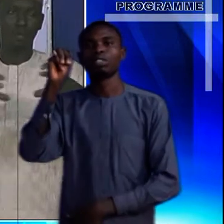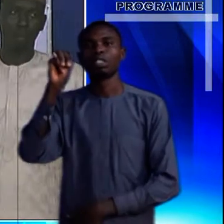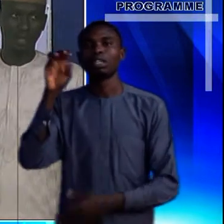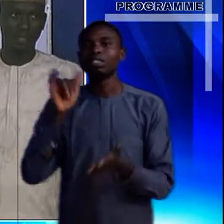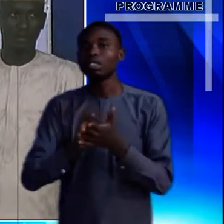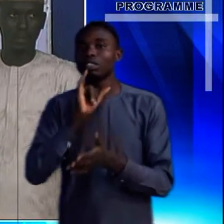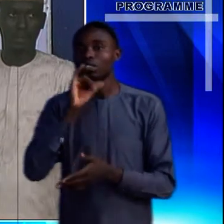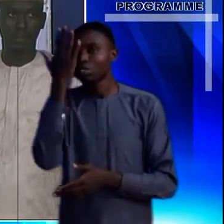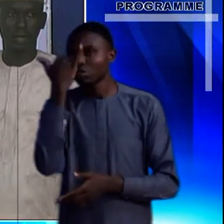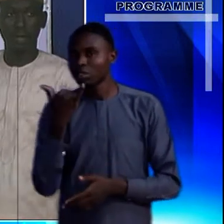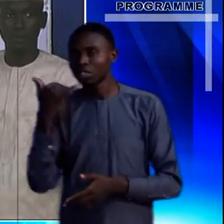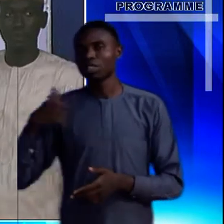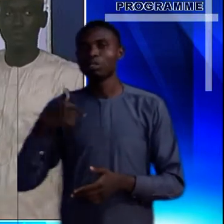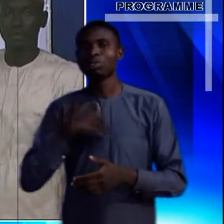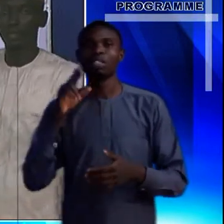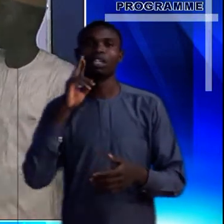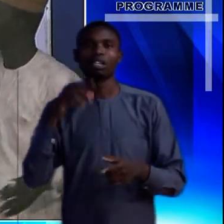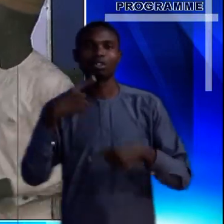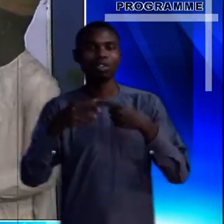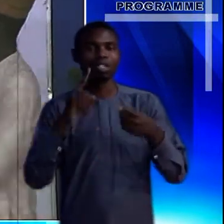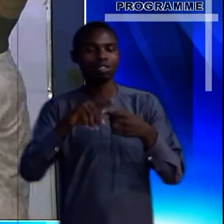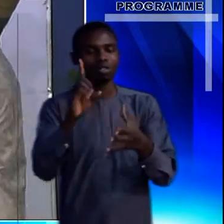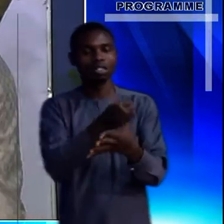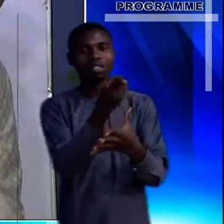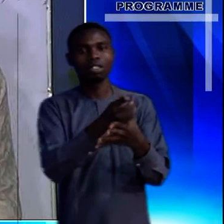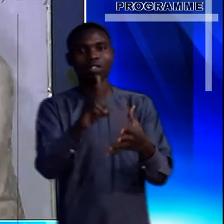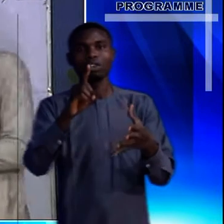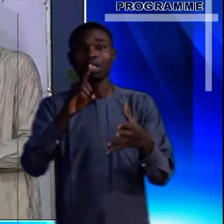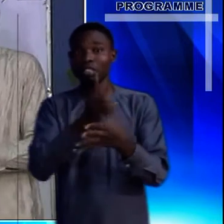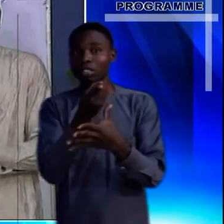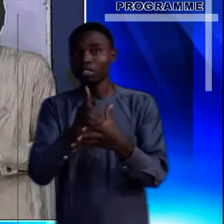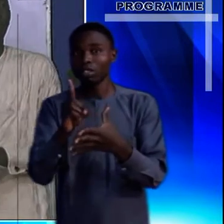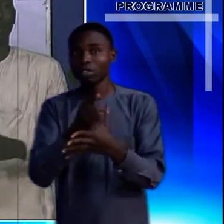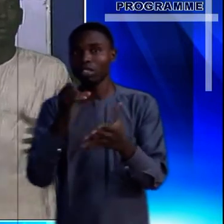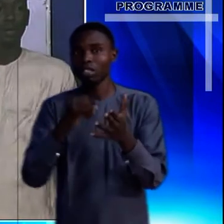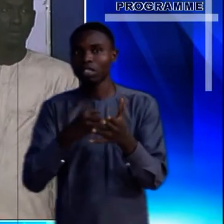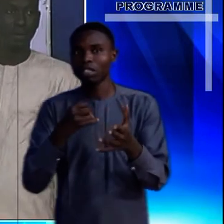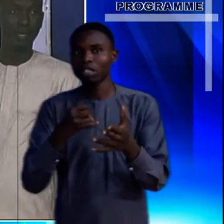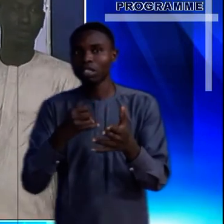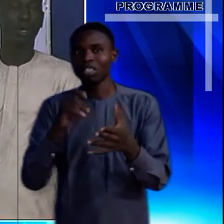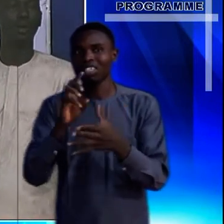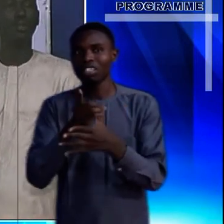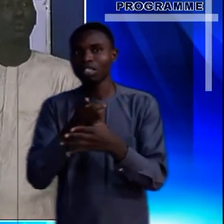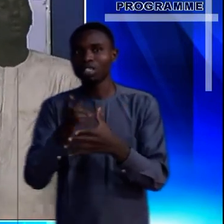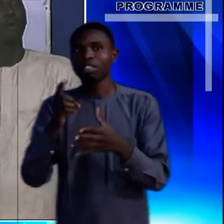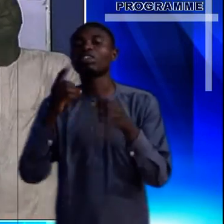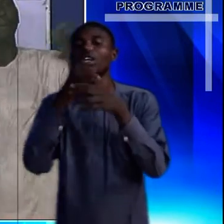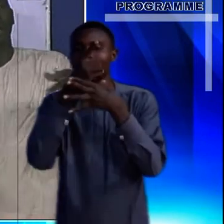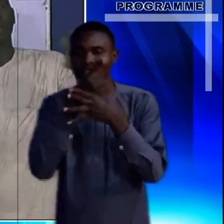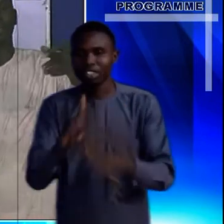by 1000. I hope you are with me. If it is greater than meter, we are not going to divide. We are going